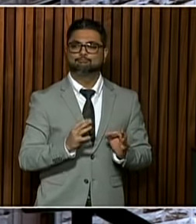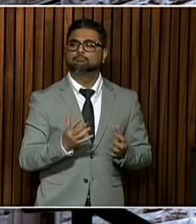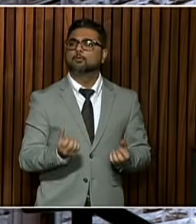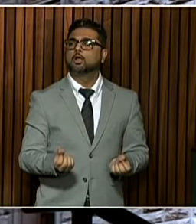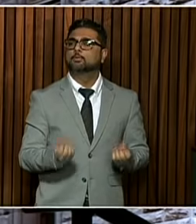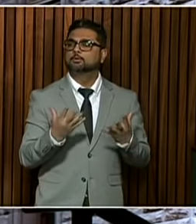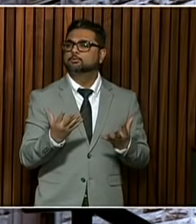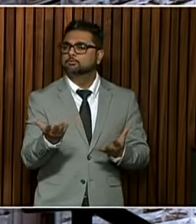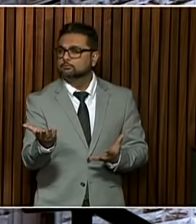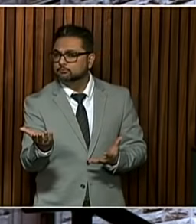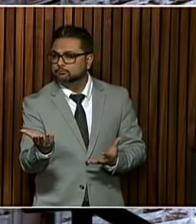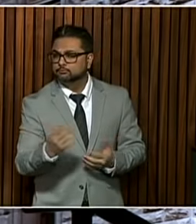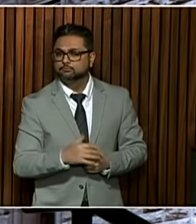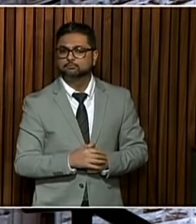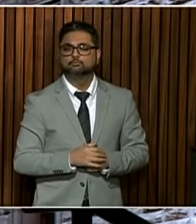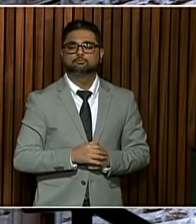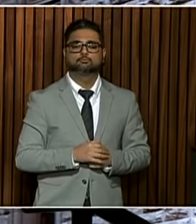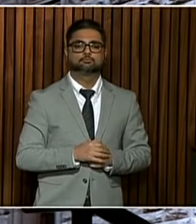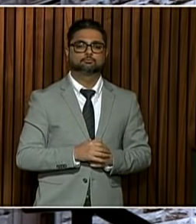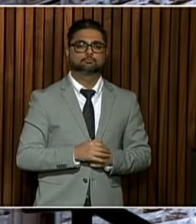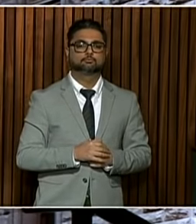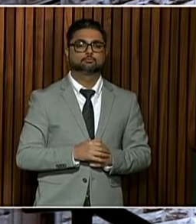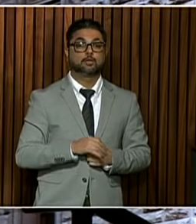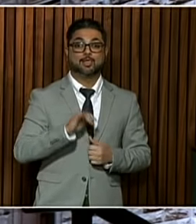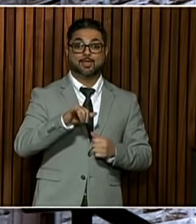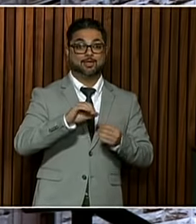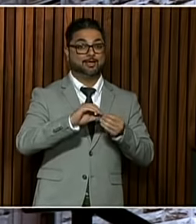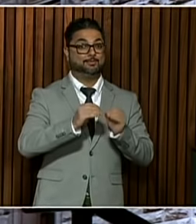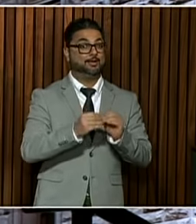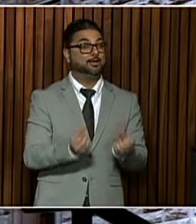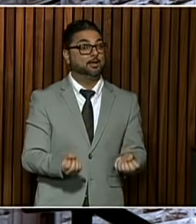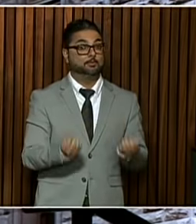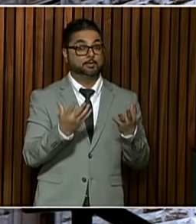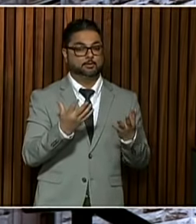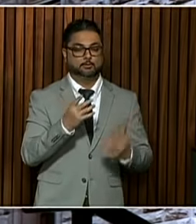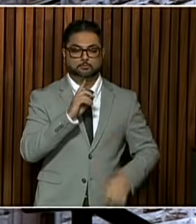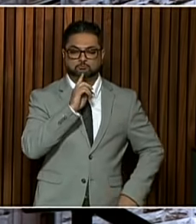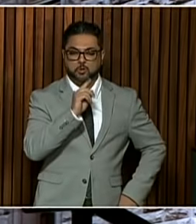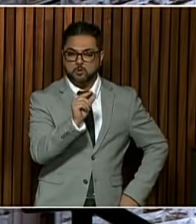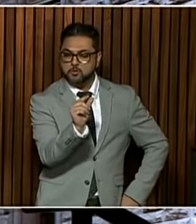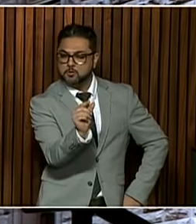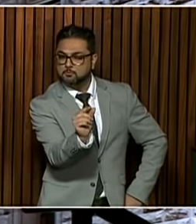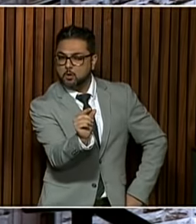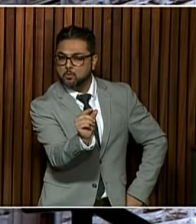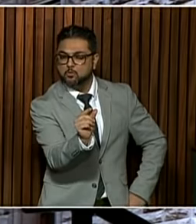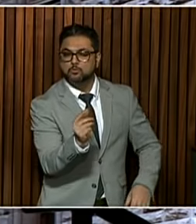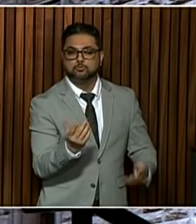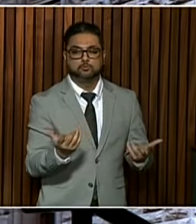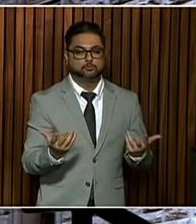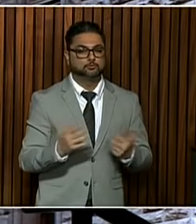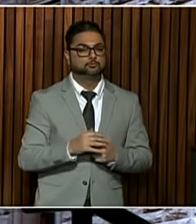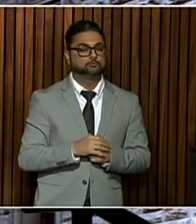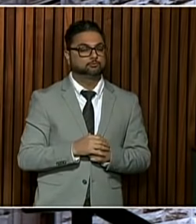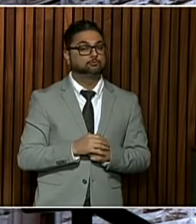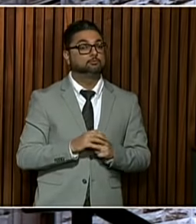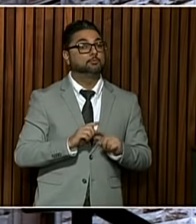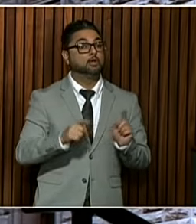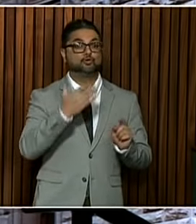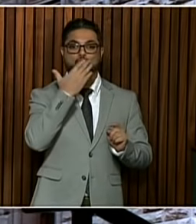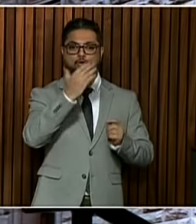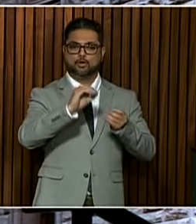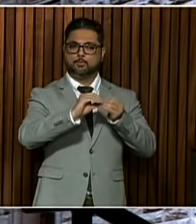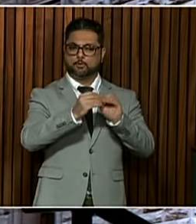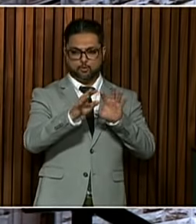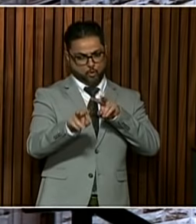small, but that would be a good one to collect or to understand as we go forward to see what is our